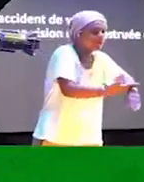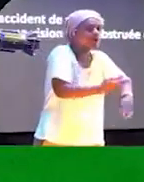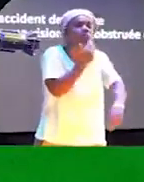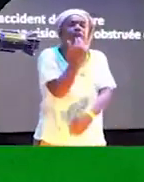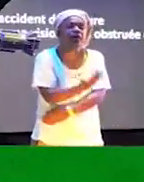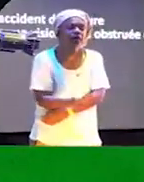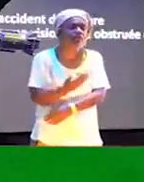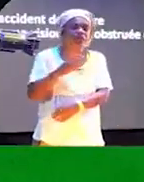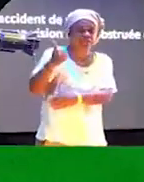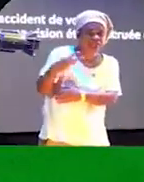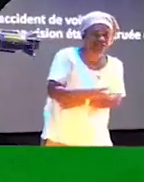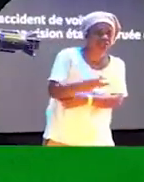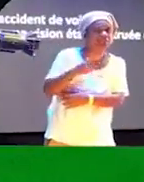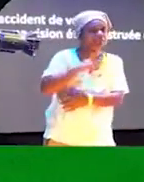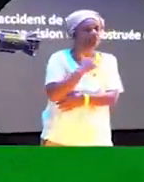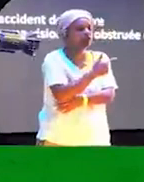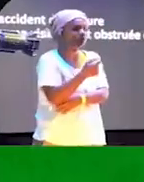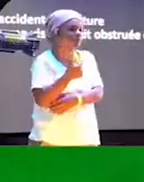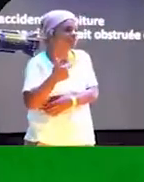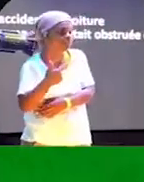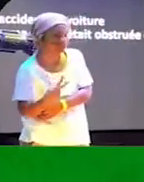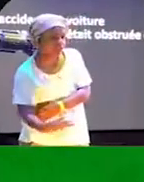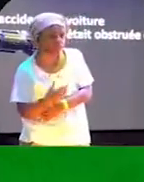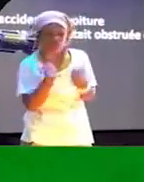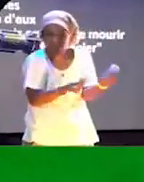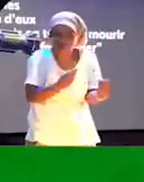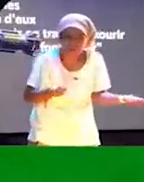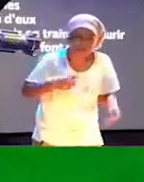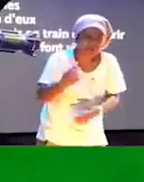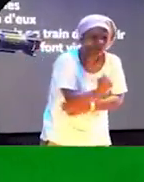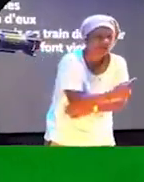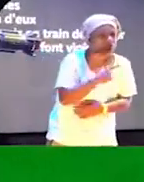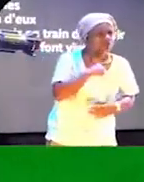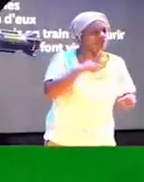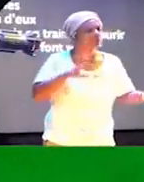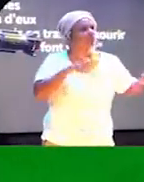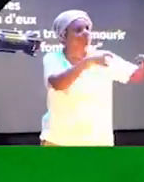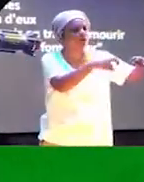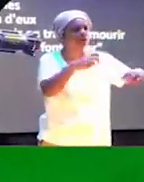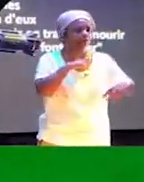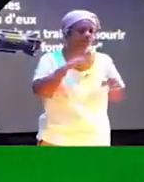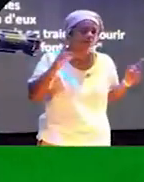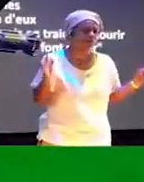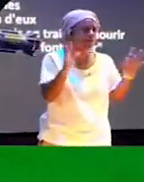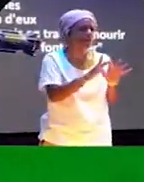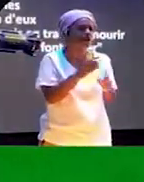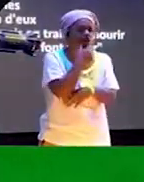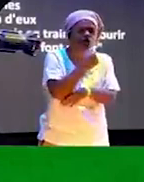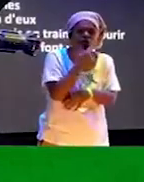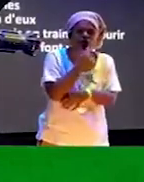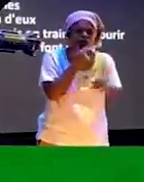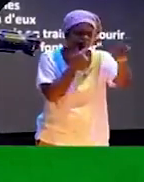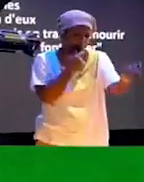2023, I was in a car crash, screaming because my vision was marred by crimson, surrounded by men, terrified that one of them wouldn't care that I was dying. Dead bodies